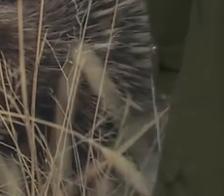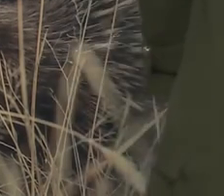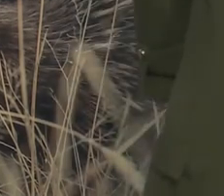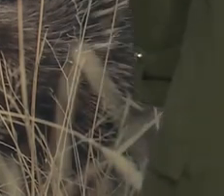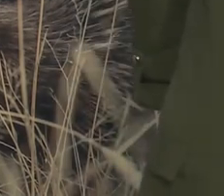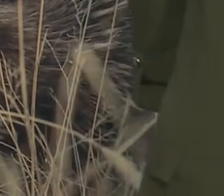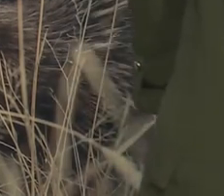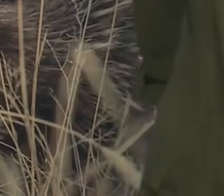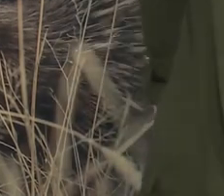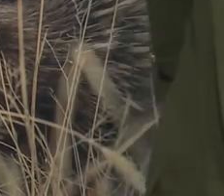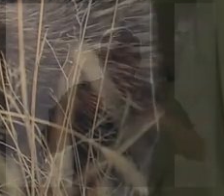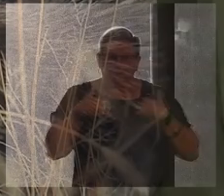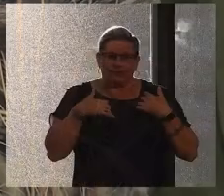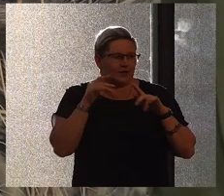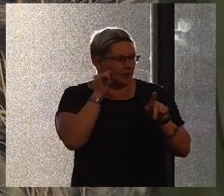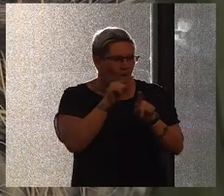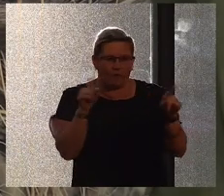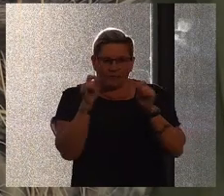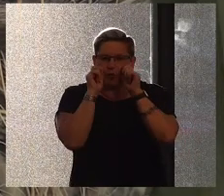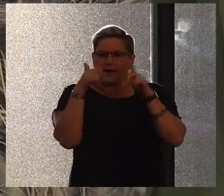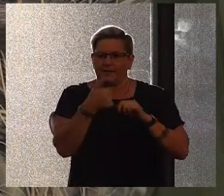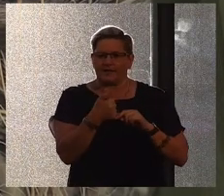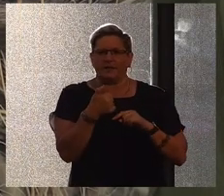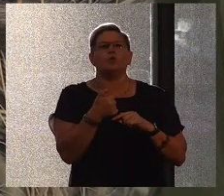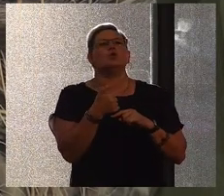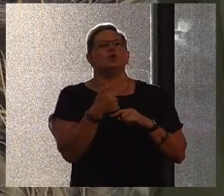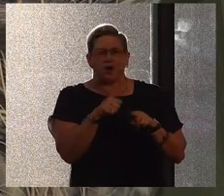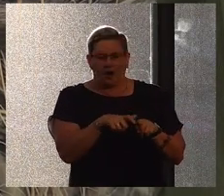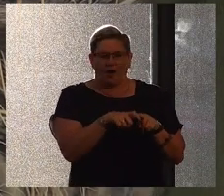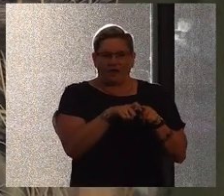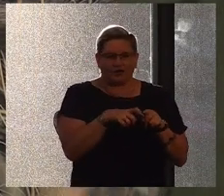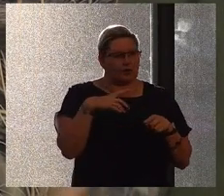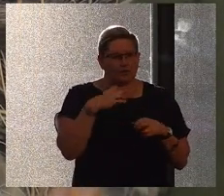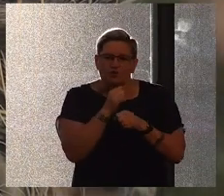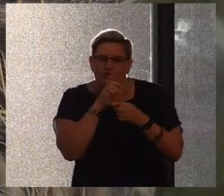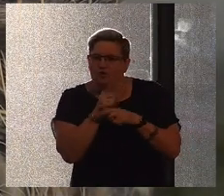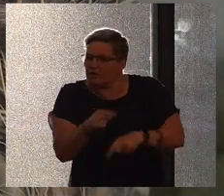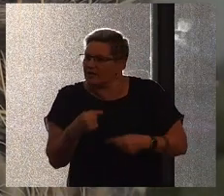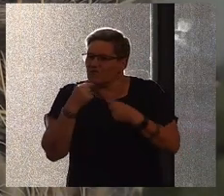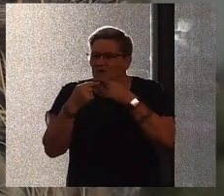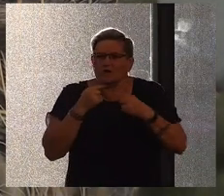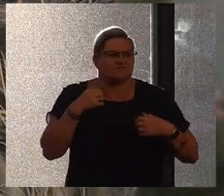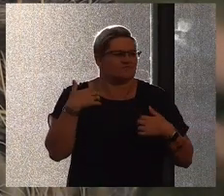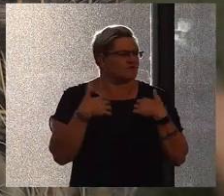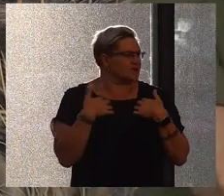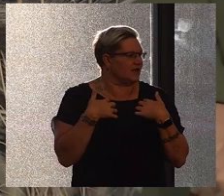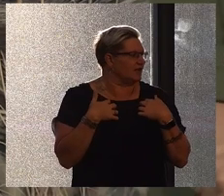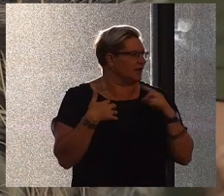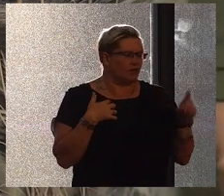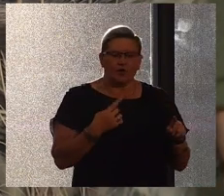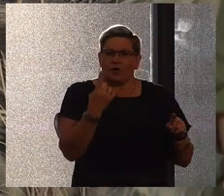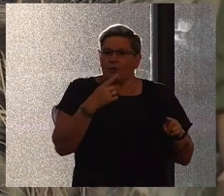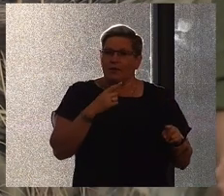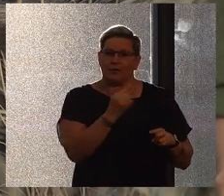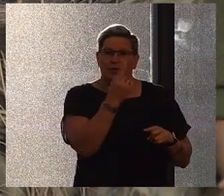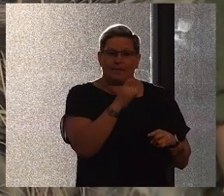because we know that a 6 a.m. get up is pretty hard. I was just sharing with someone earlier that the only person who's